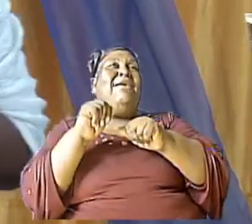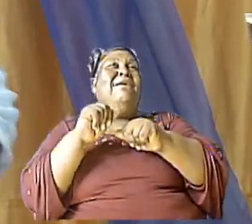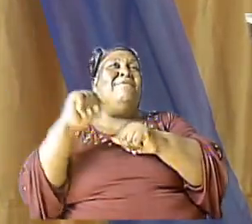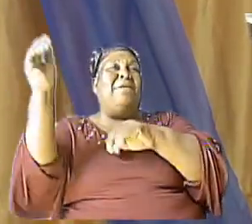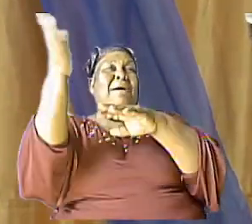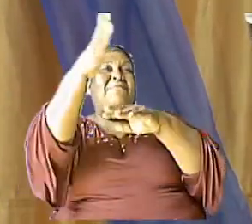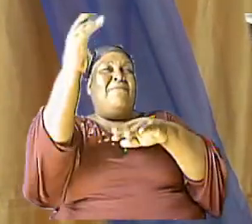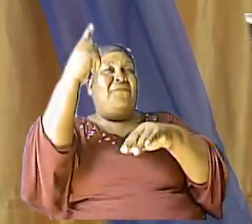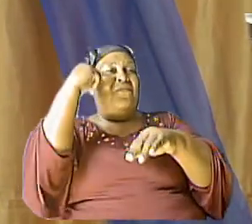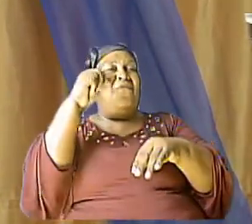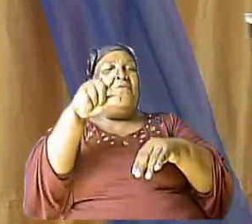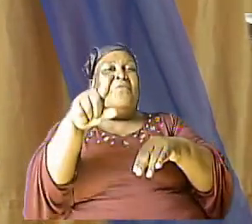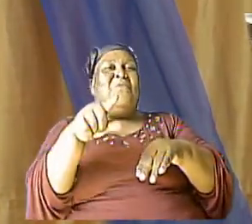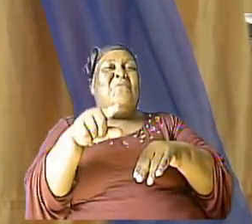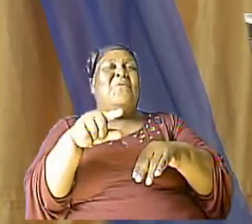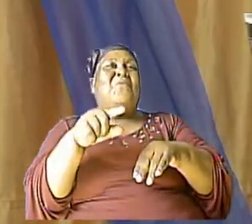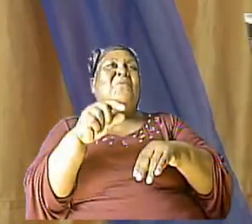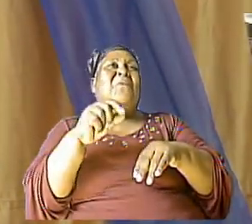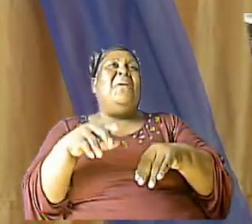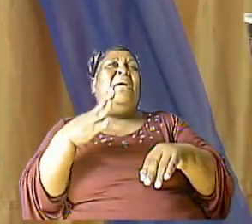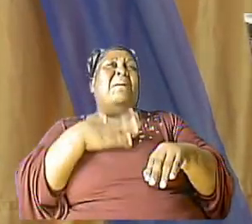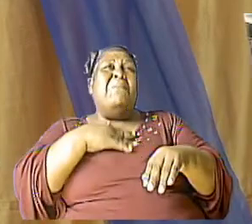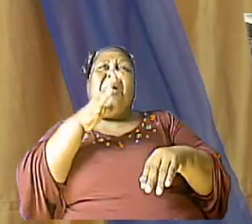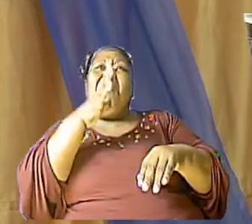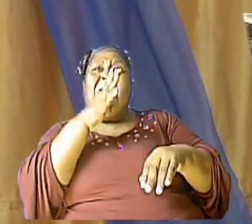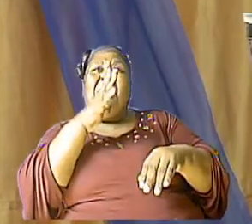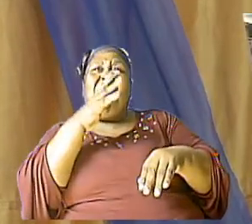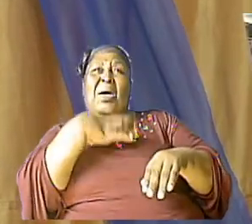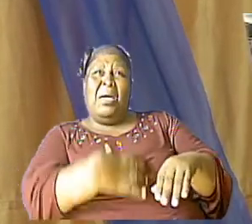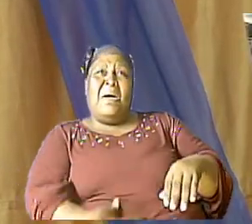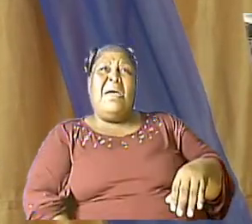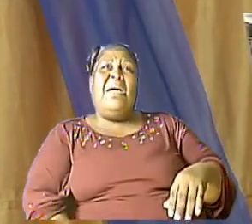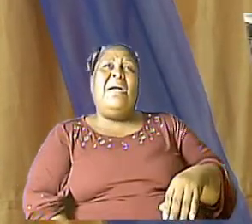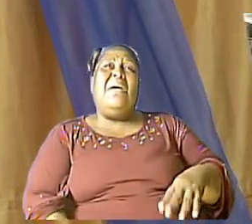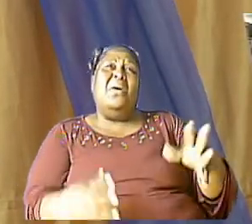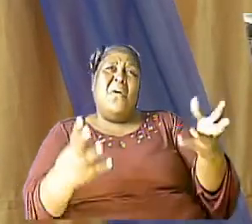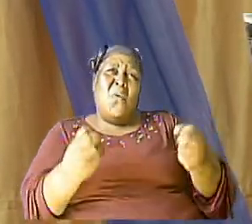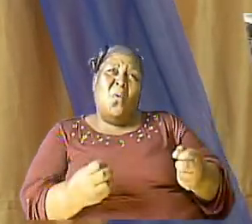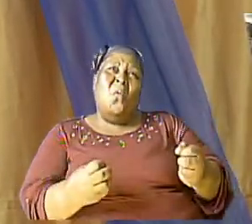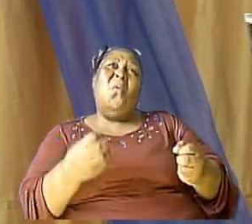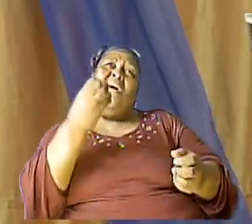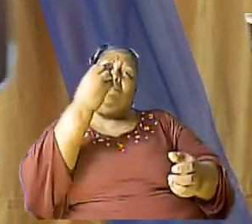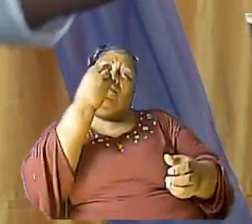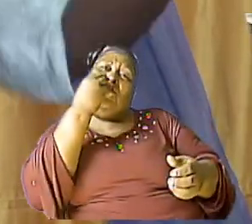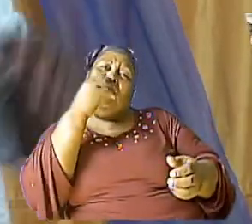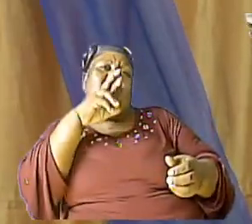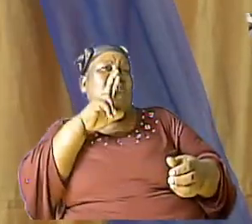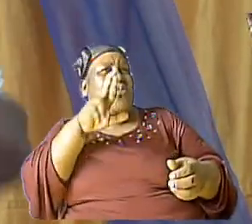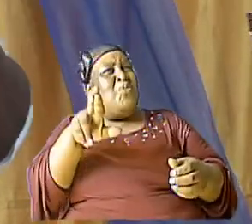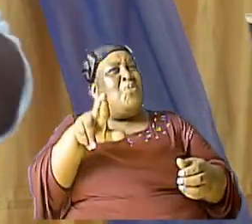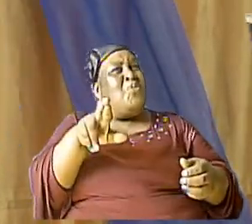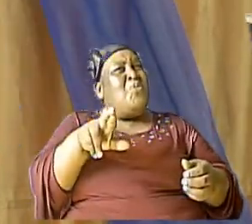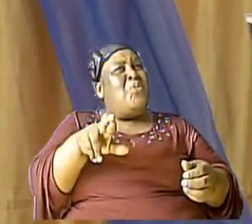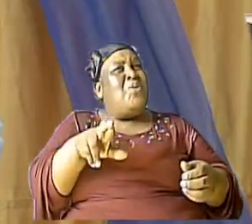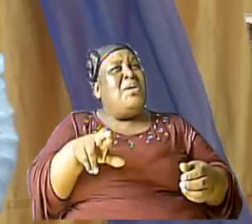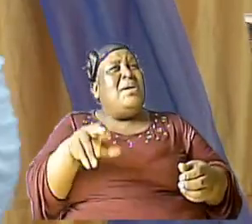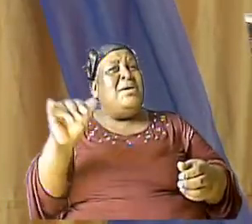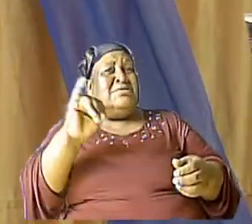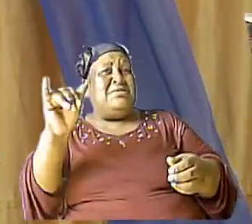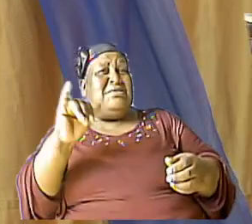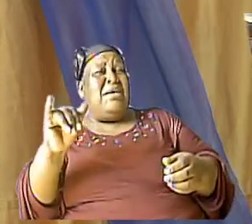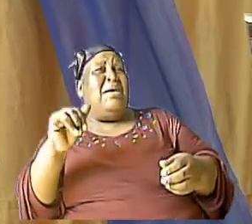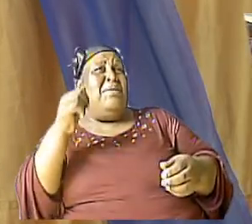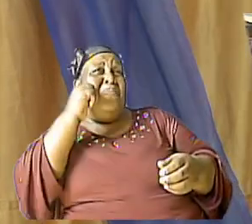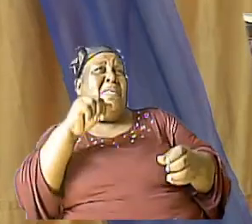out. Praise God. If my mother should hunger, I would want to feed her. Just like if I know Sister Miriam is hungry,